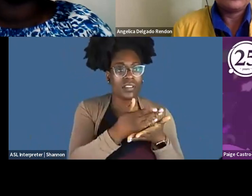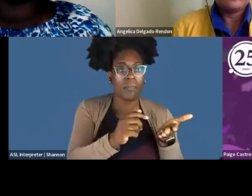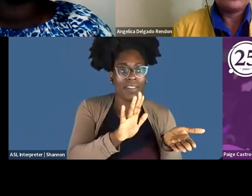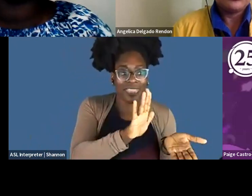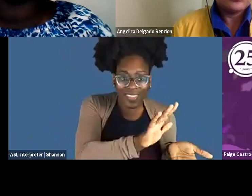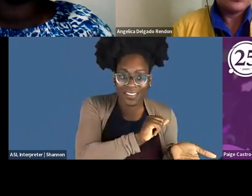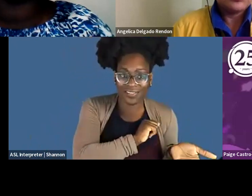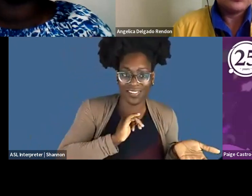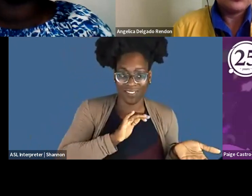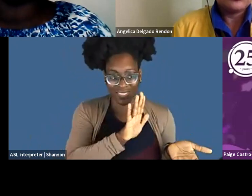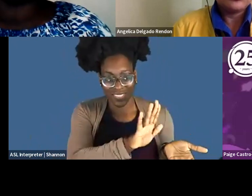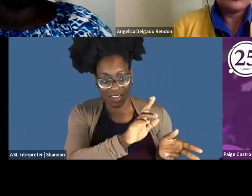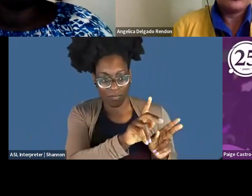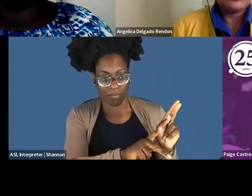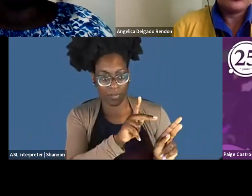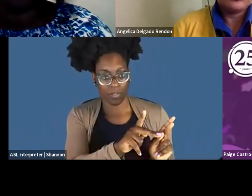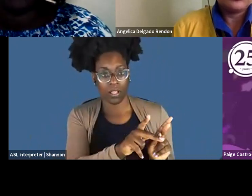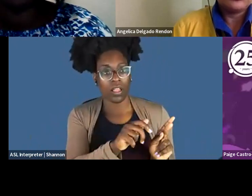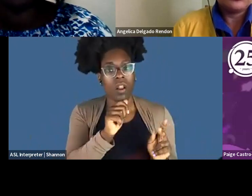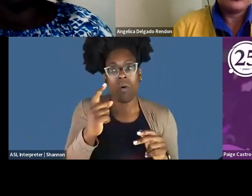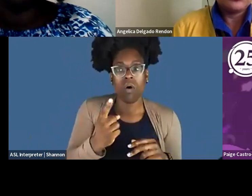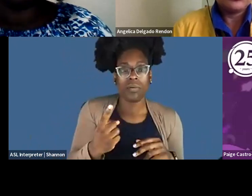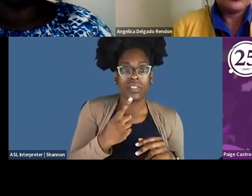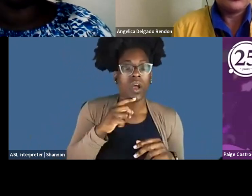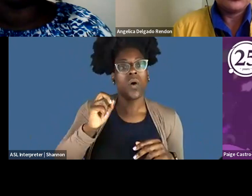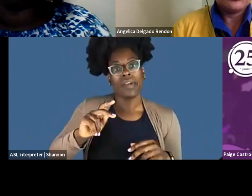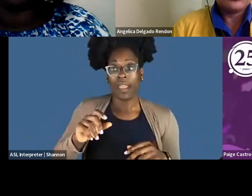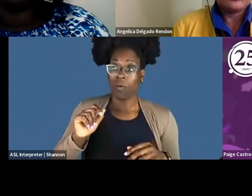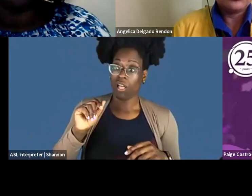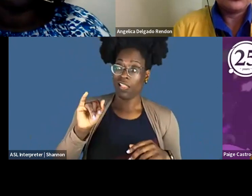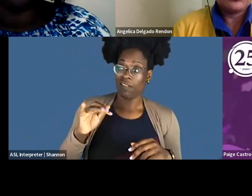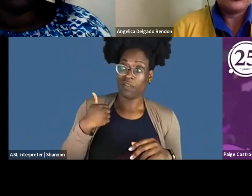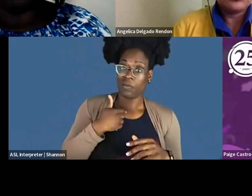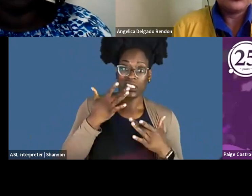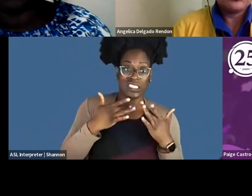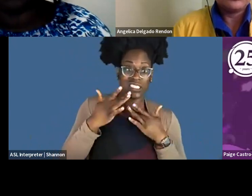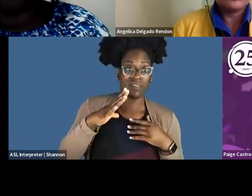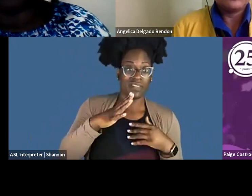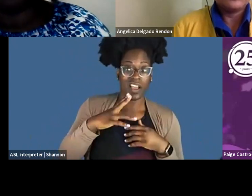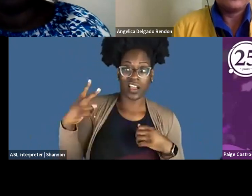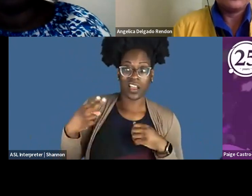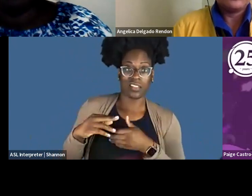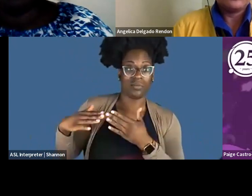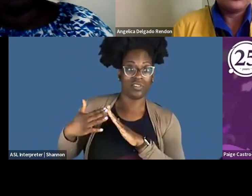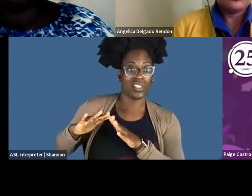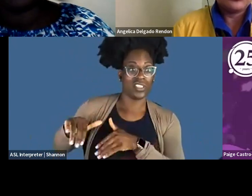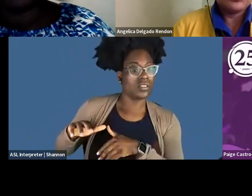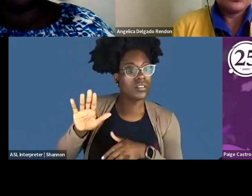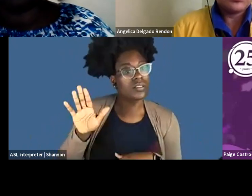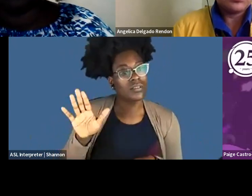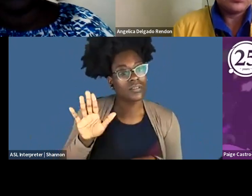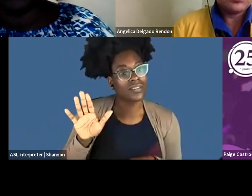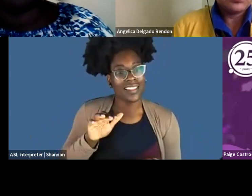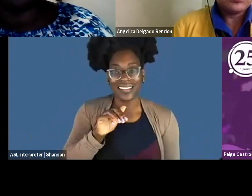The community shouldn't always be at the brunt of the changes and the cuts that happen. So I